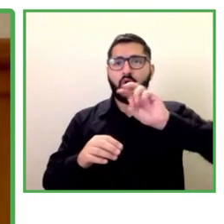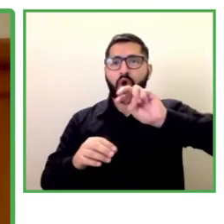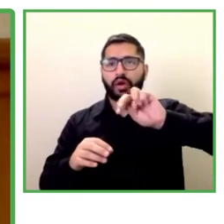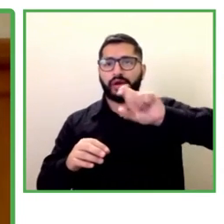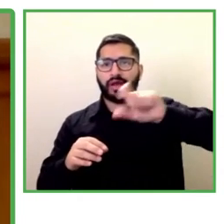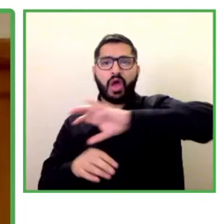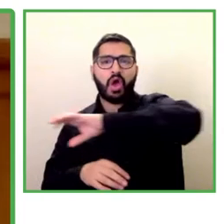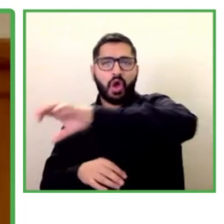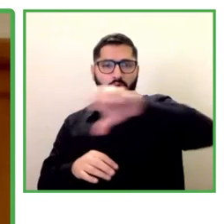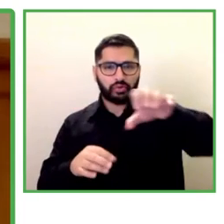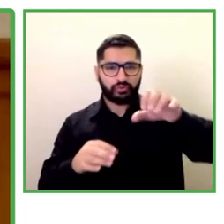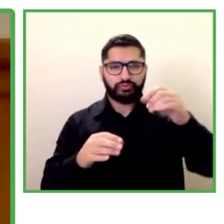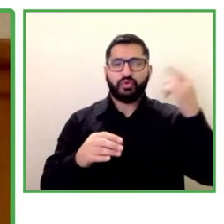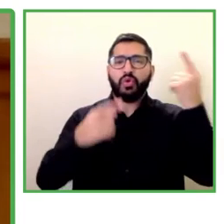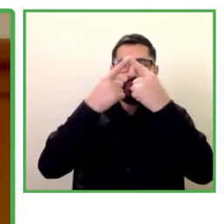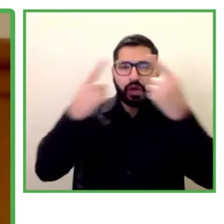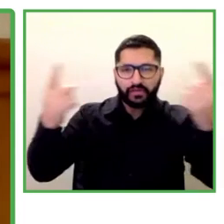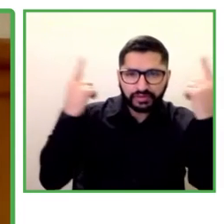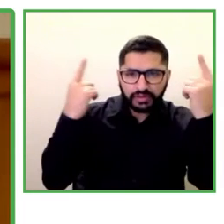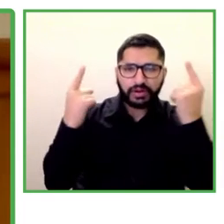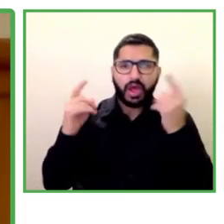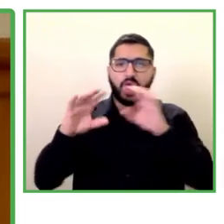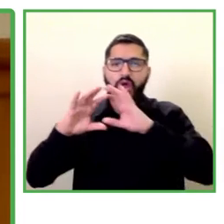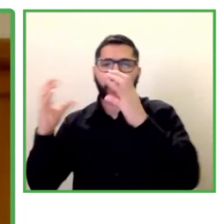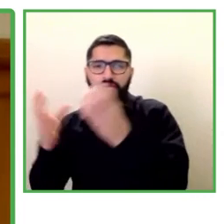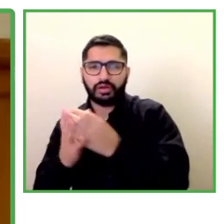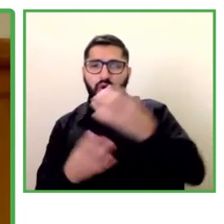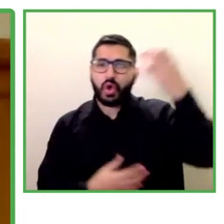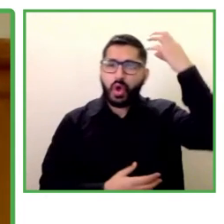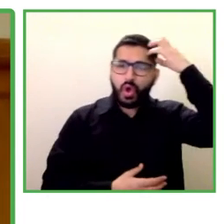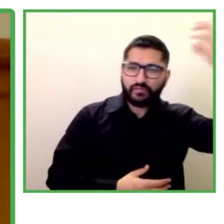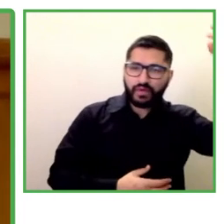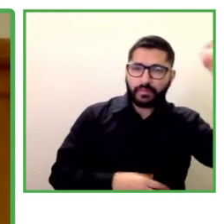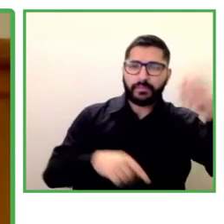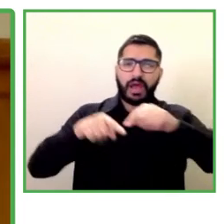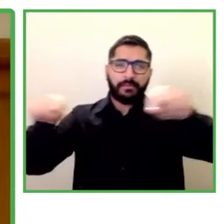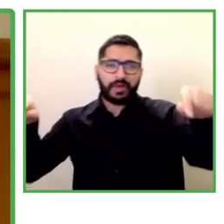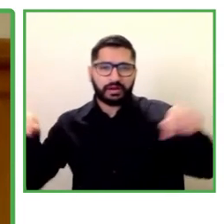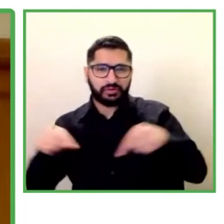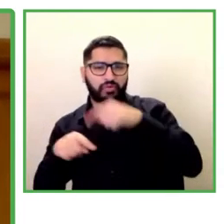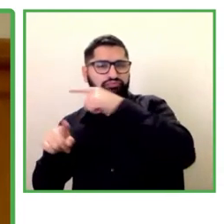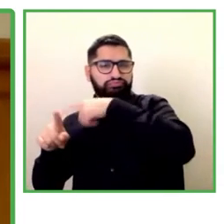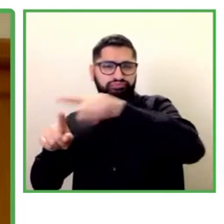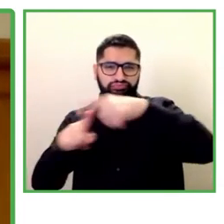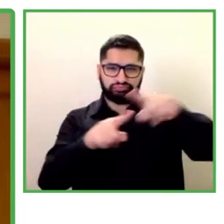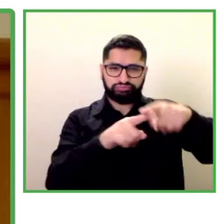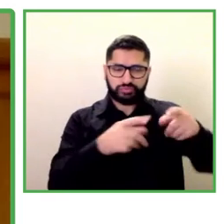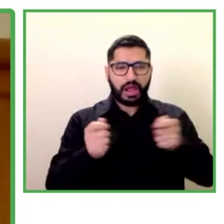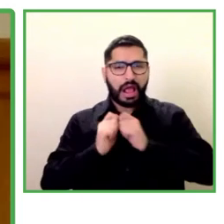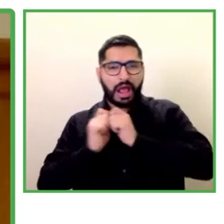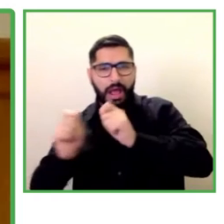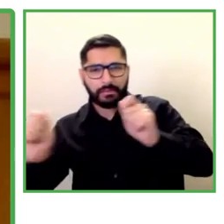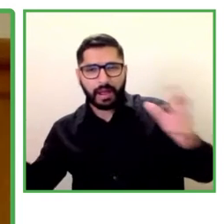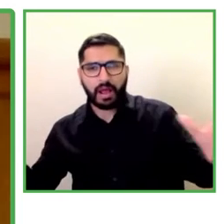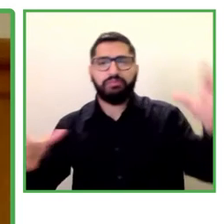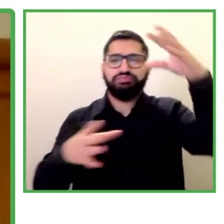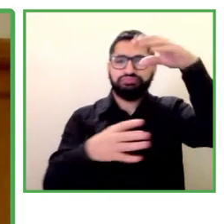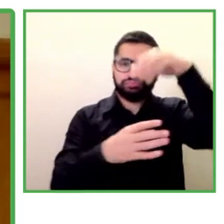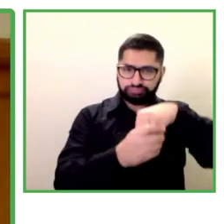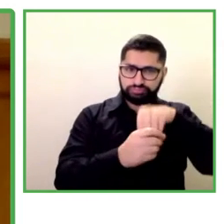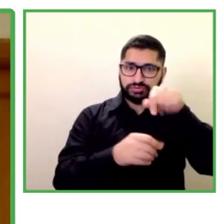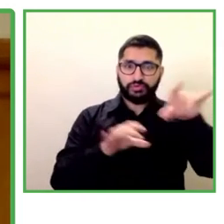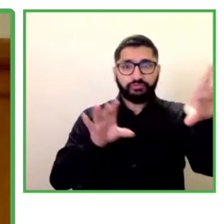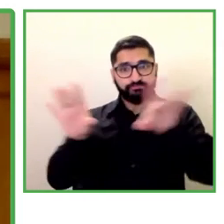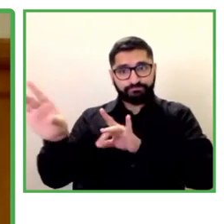universities, government organizations, and also commercial chambers. From the first year, they have included more than 9,000 people